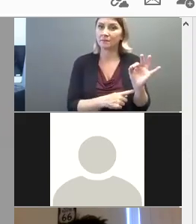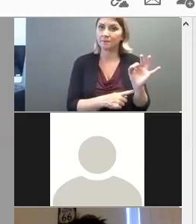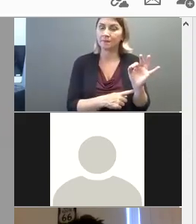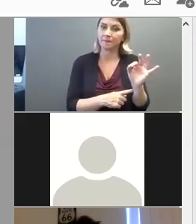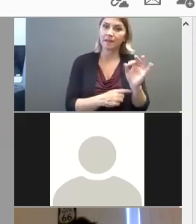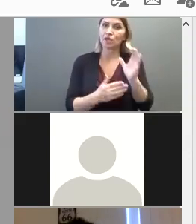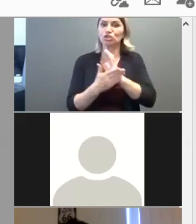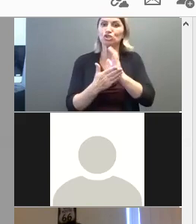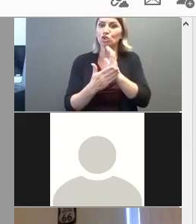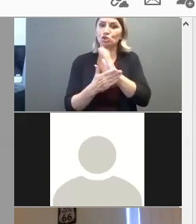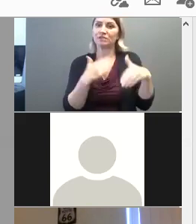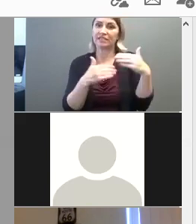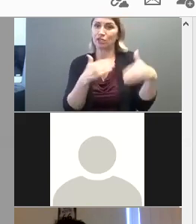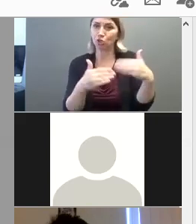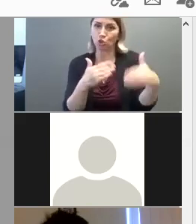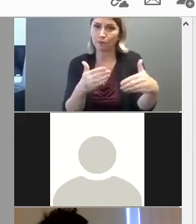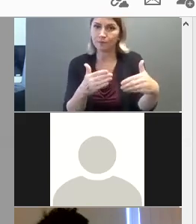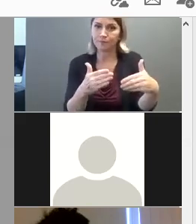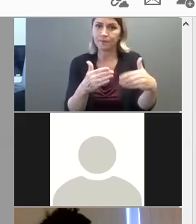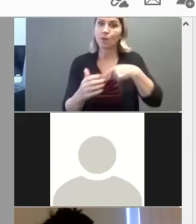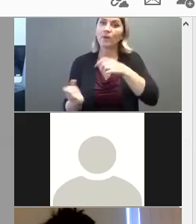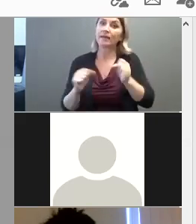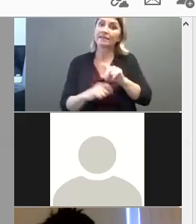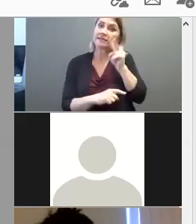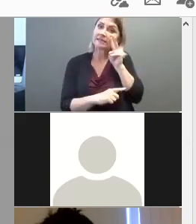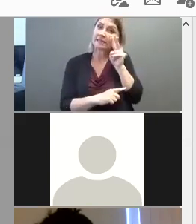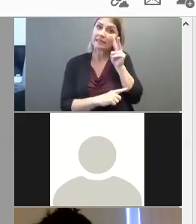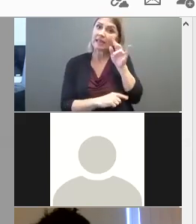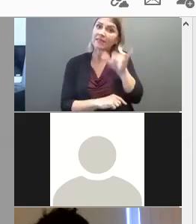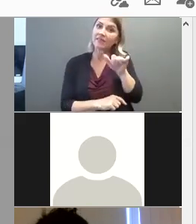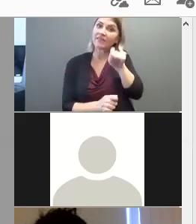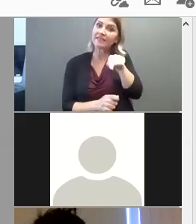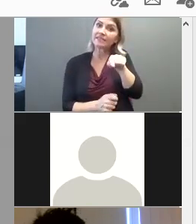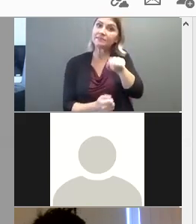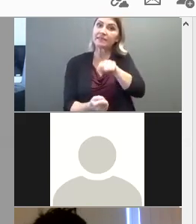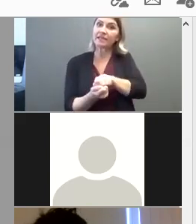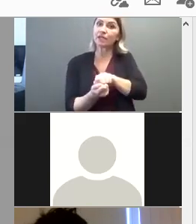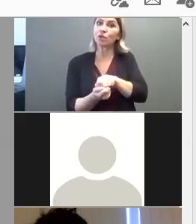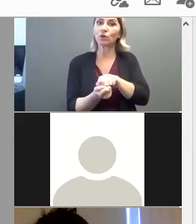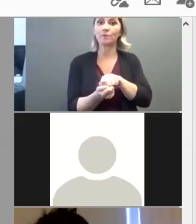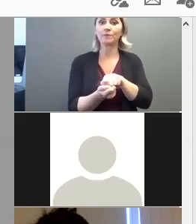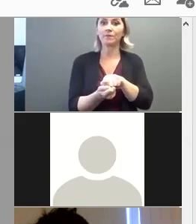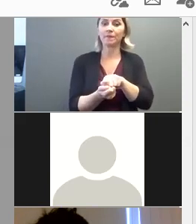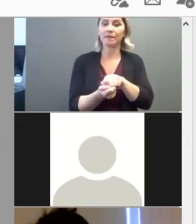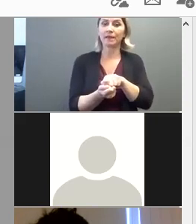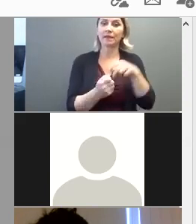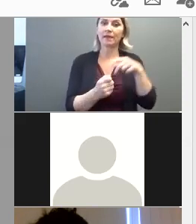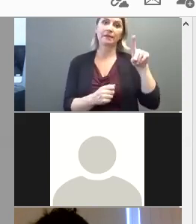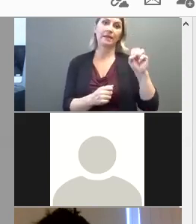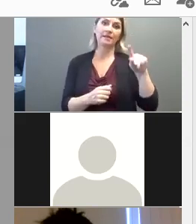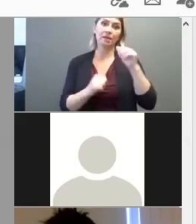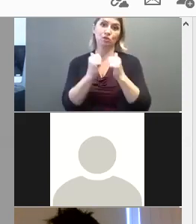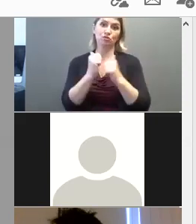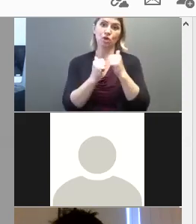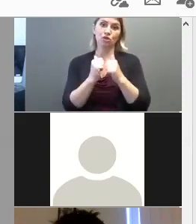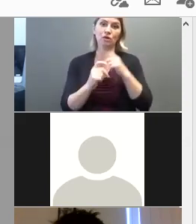search procedure, and we can see that this particular data structure sort